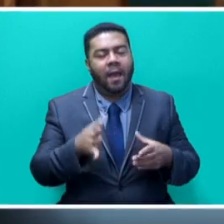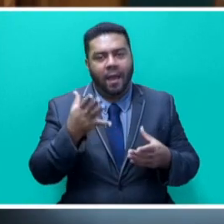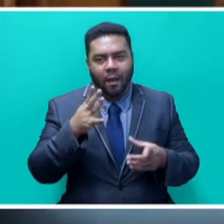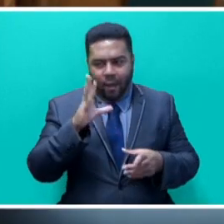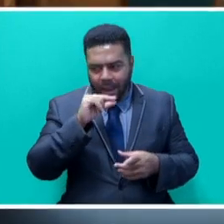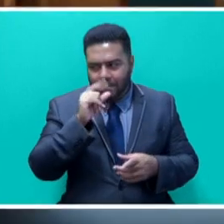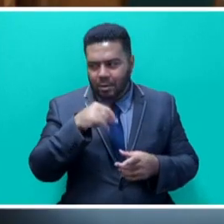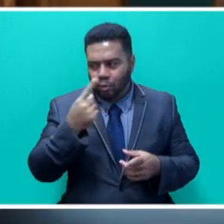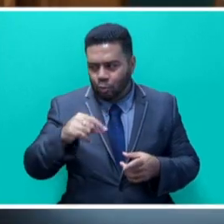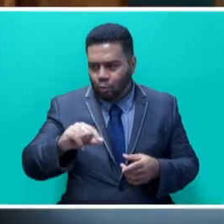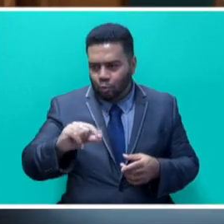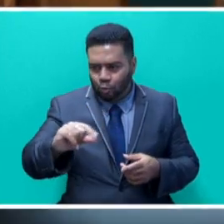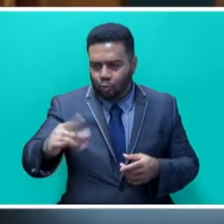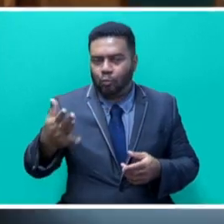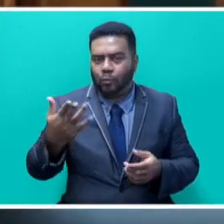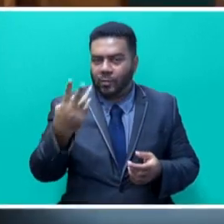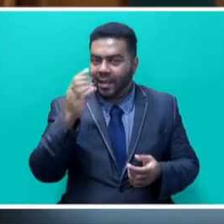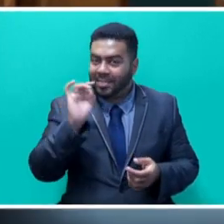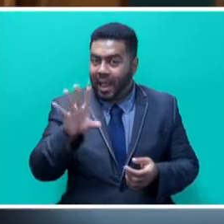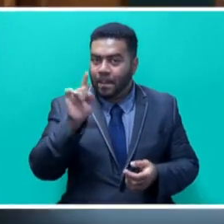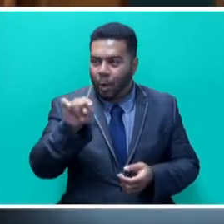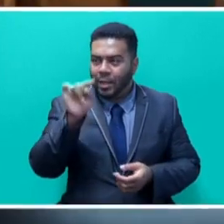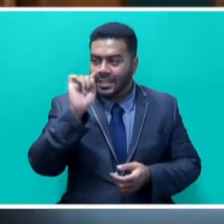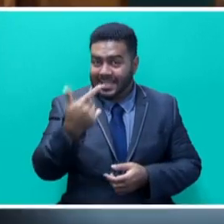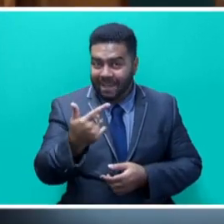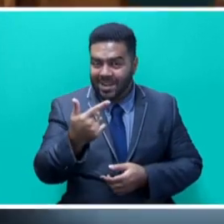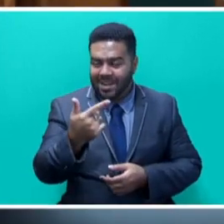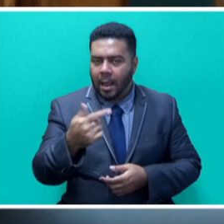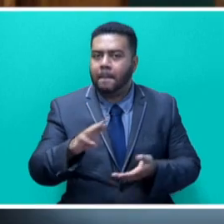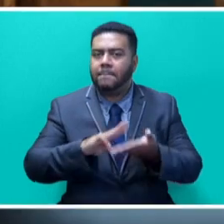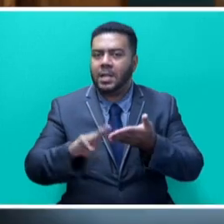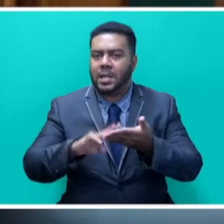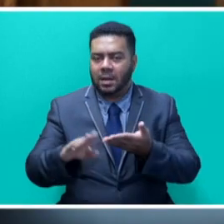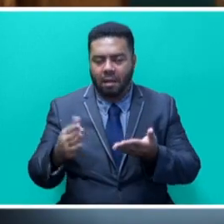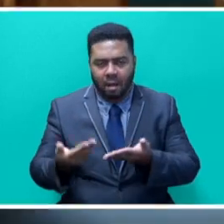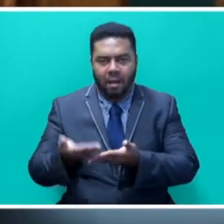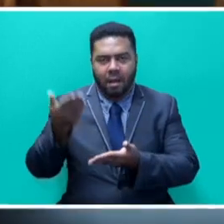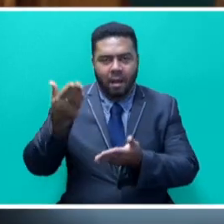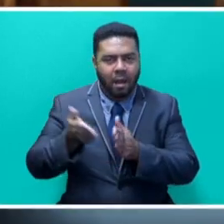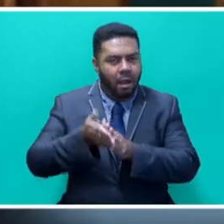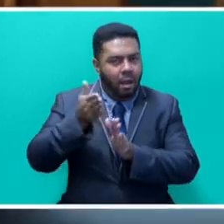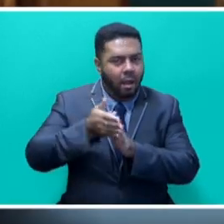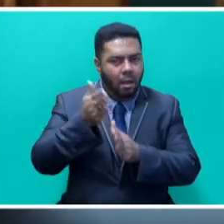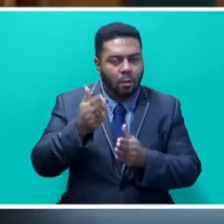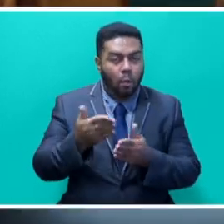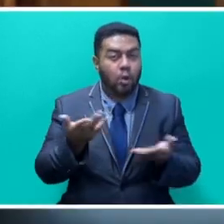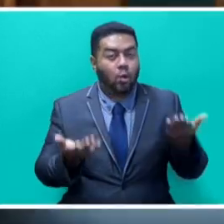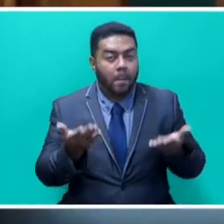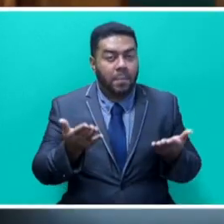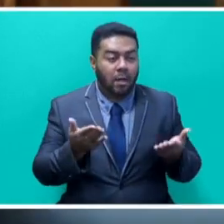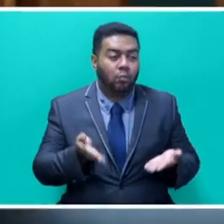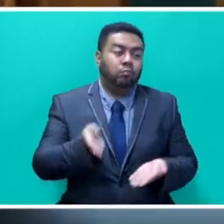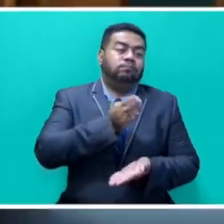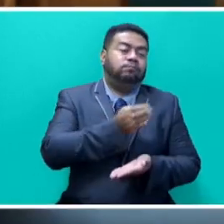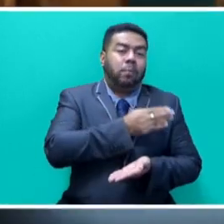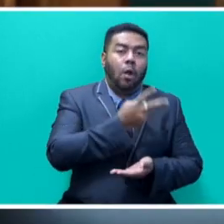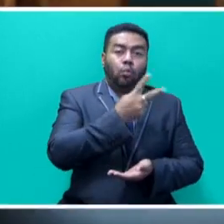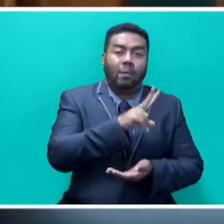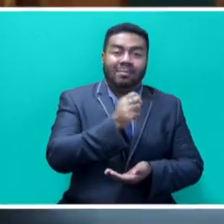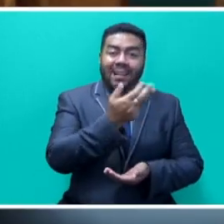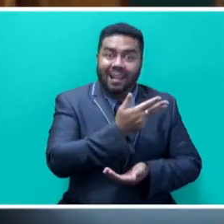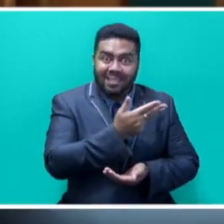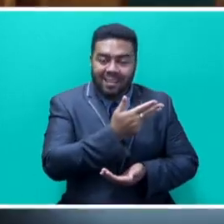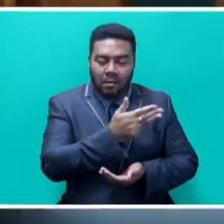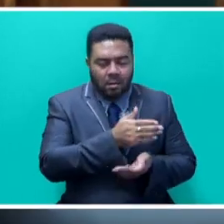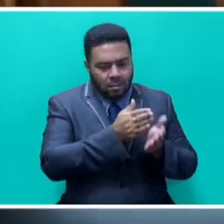that was $10.7 million higher than in 2019. Importantly, Mr. Speaker, the Pine Group is